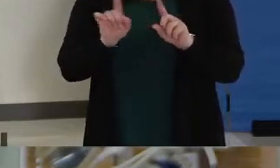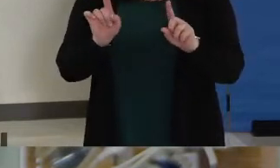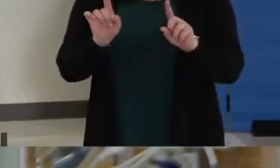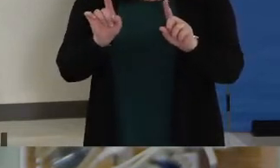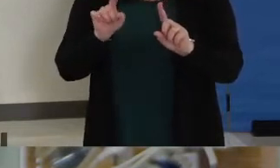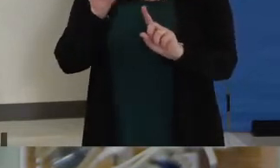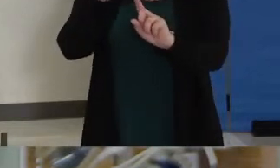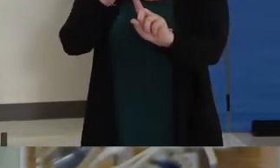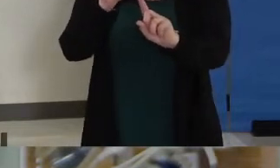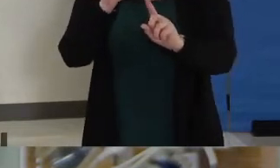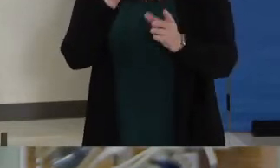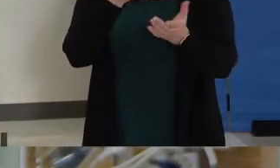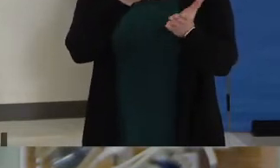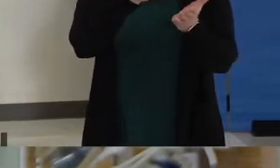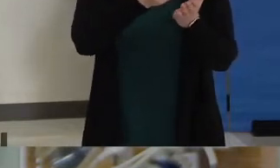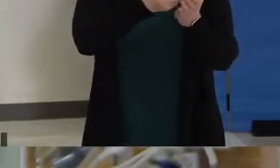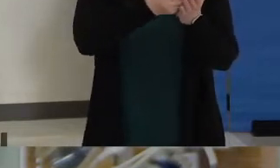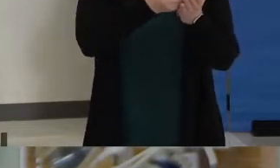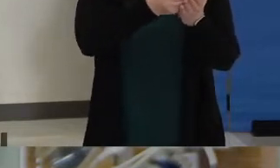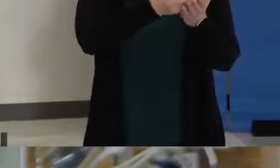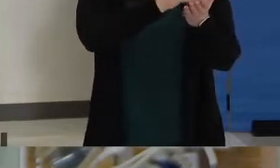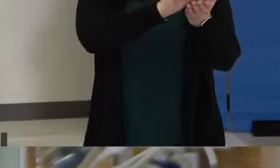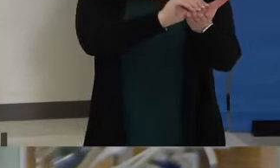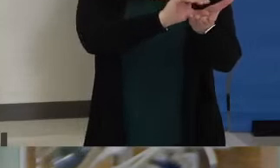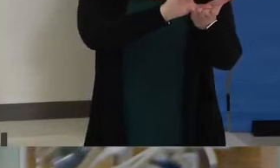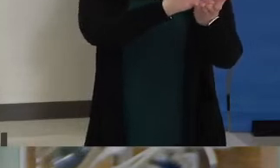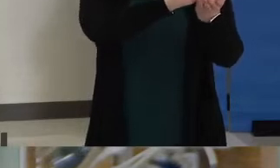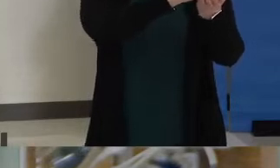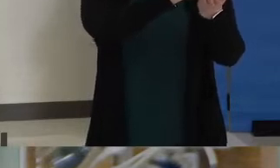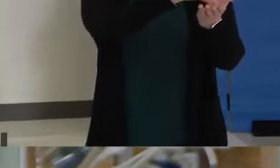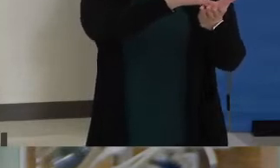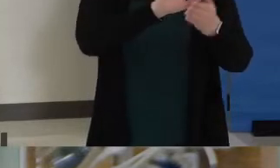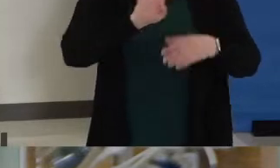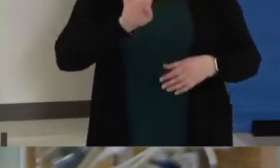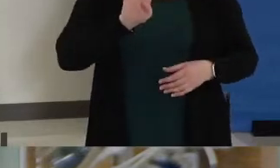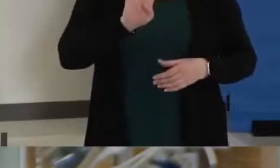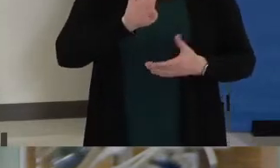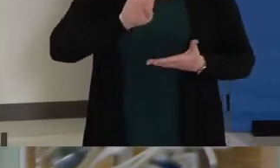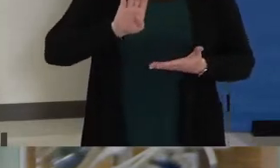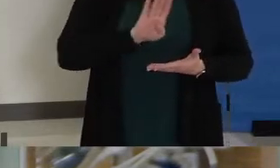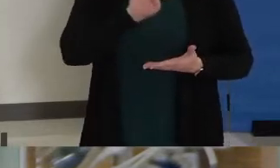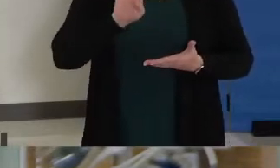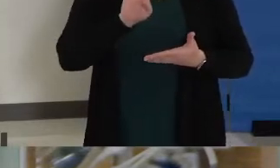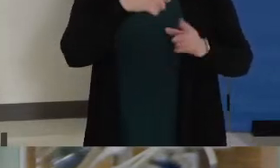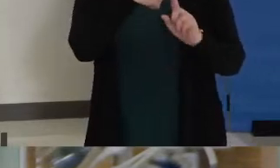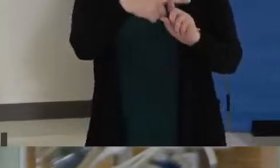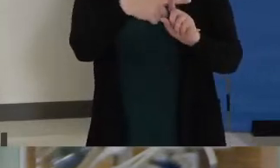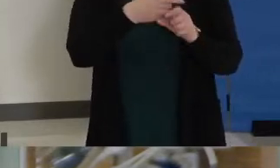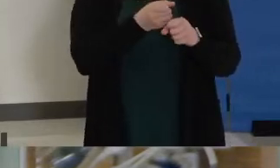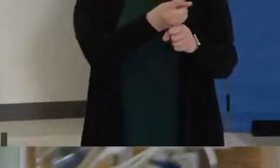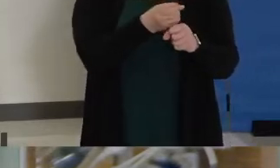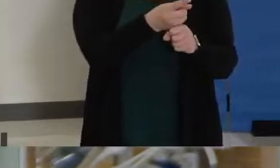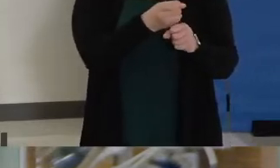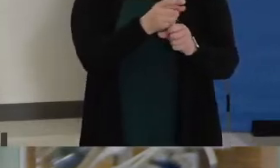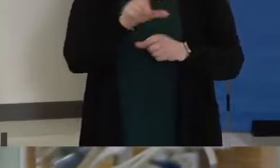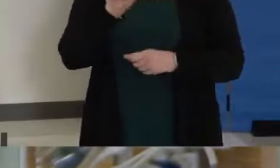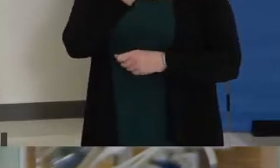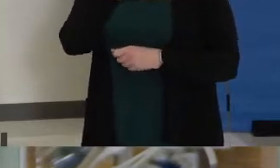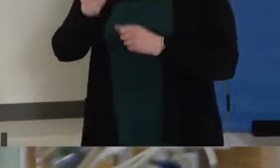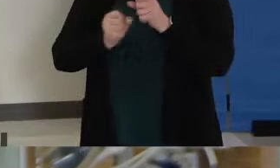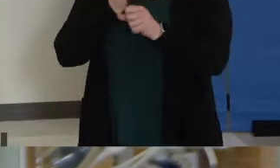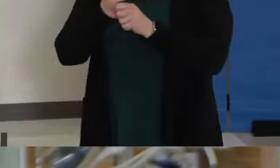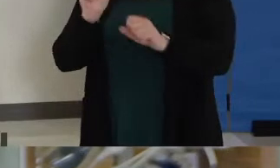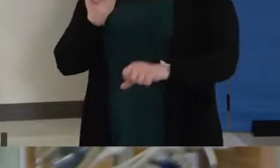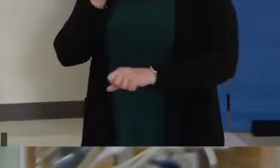as the fund has grown to $4 billion plus a year, 20 years later, it